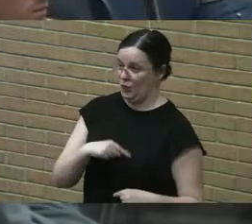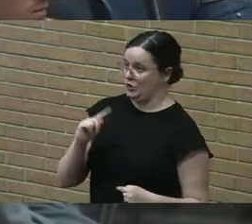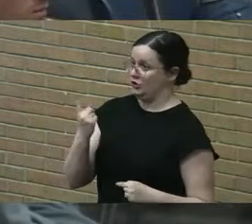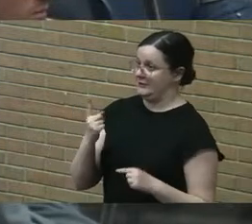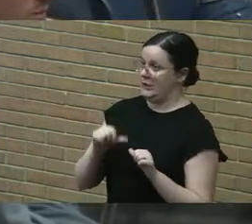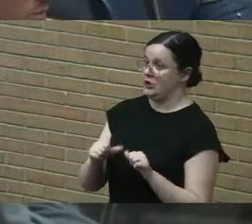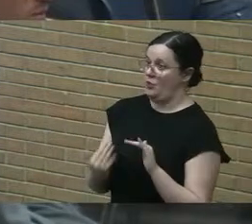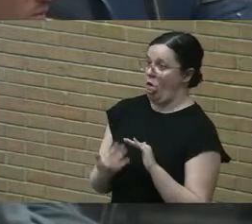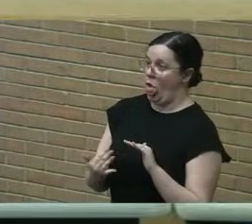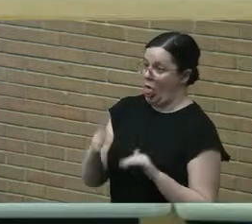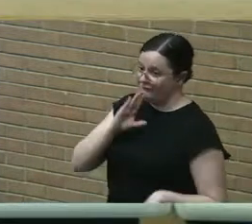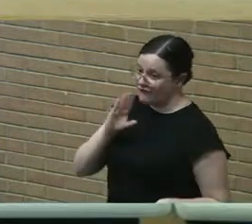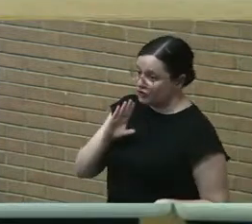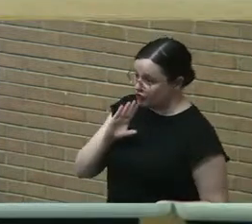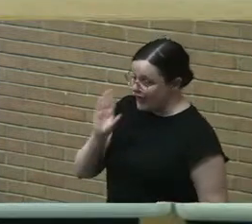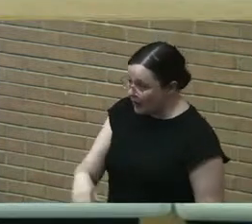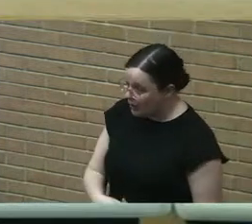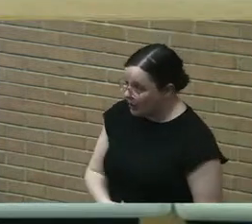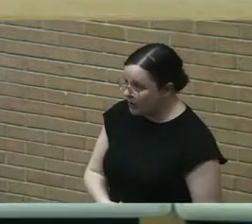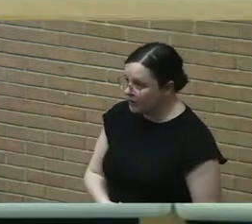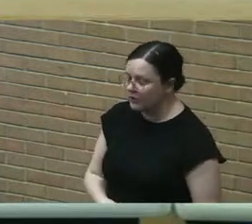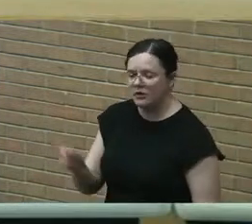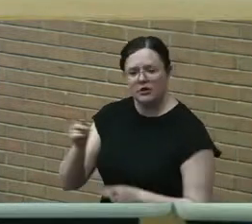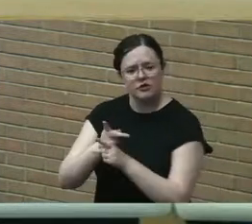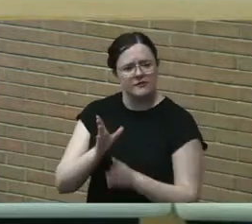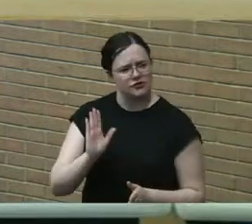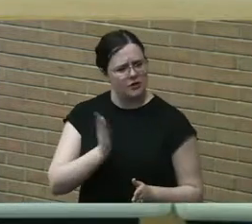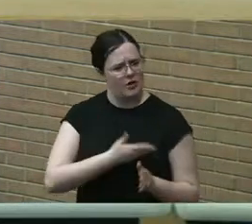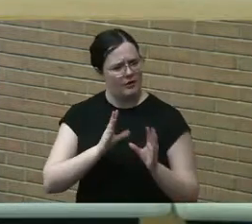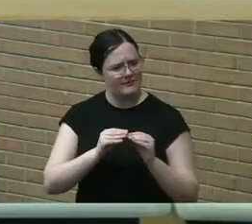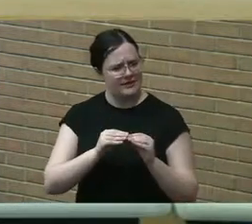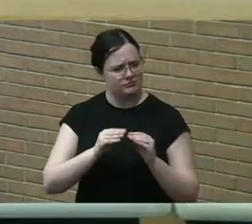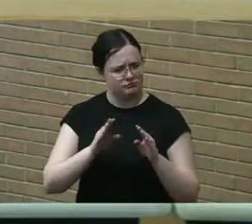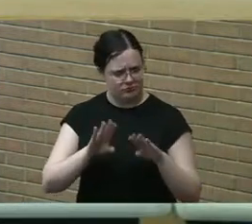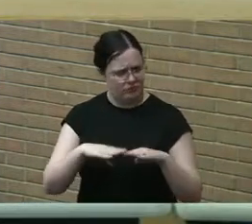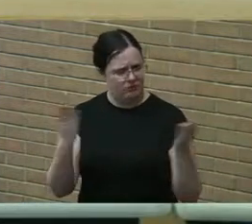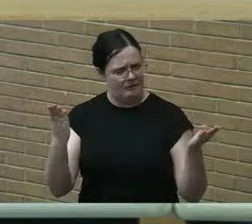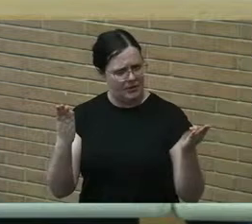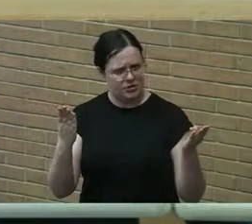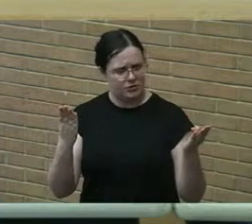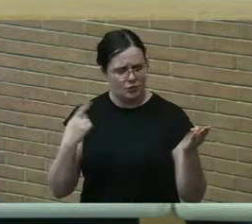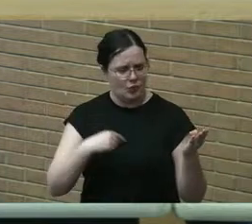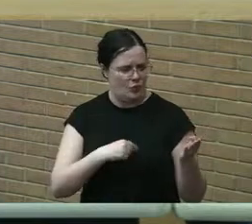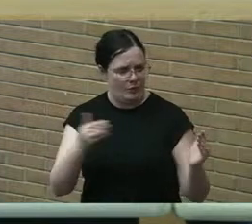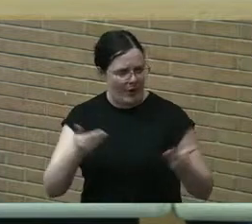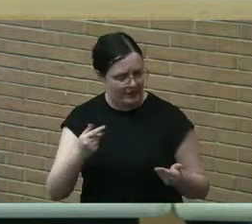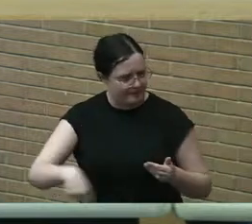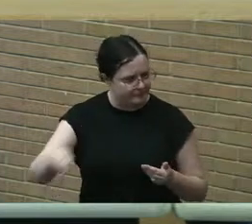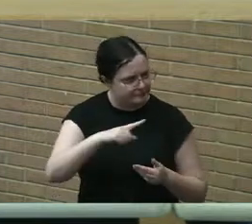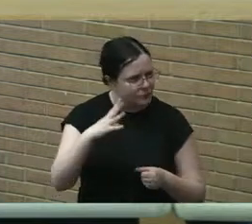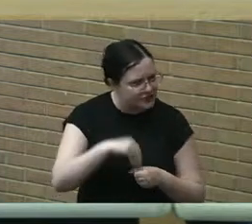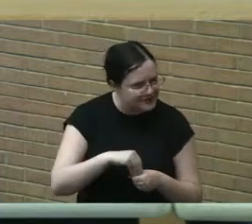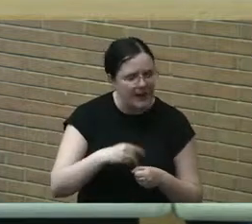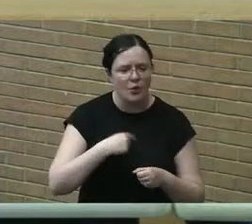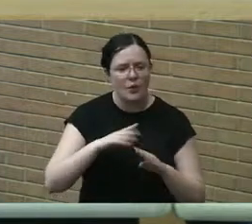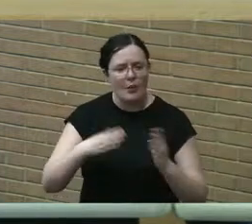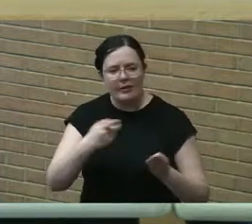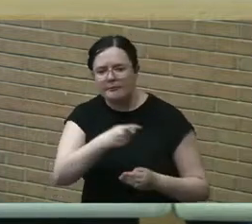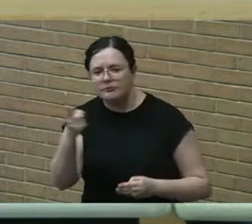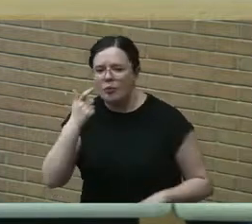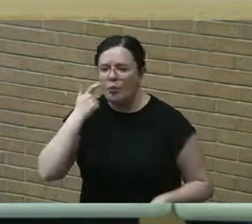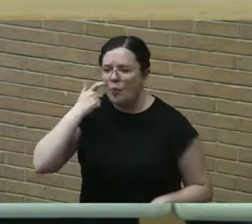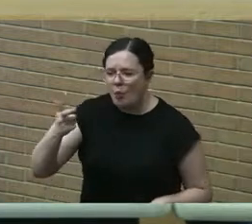town? Our meetings are public. We welcome your participation. We welcome you watching us. We